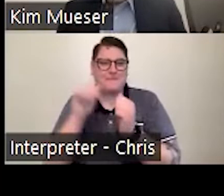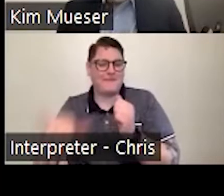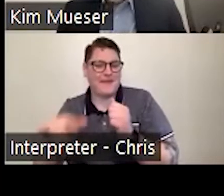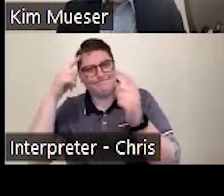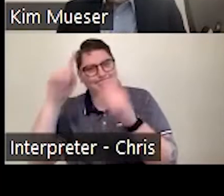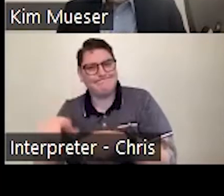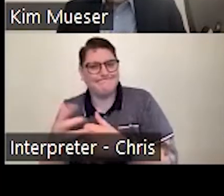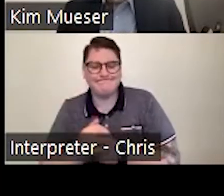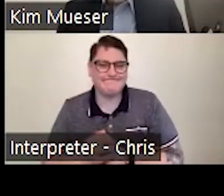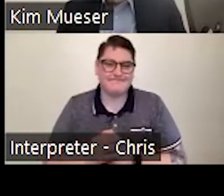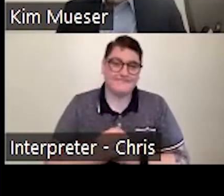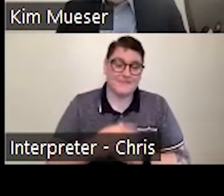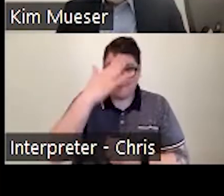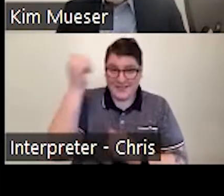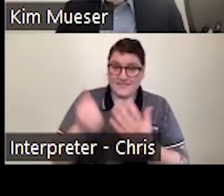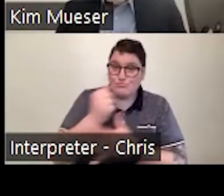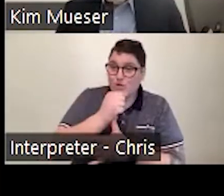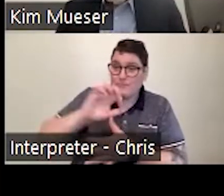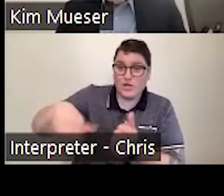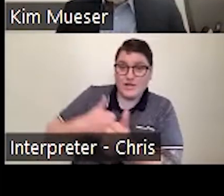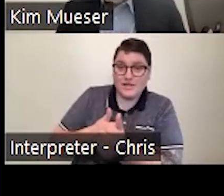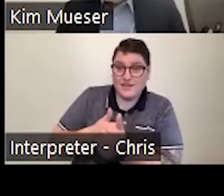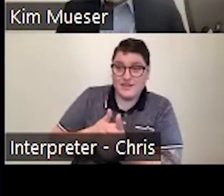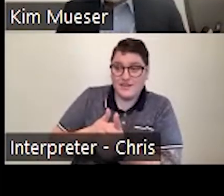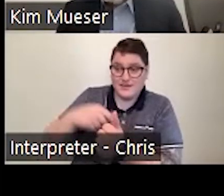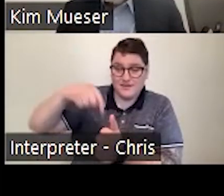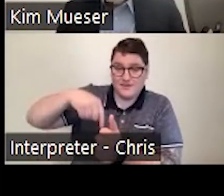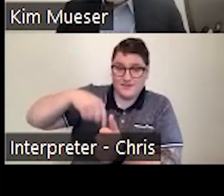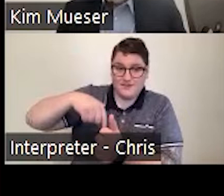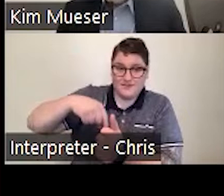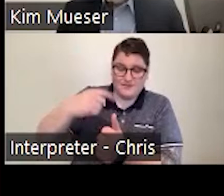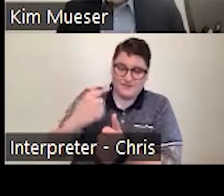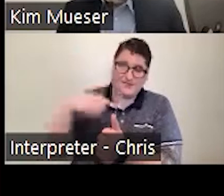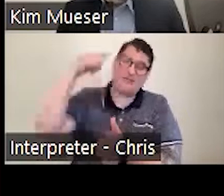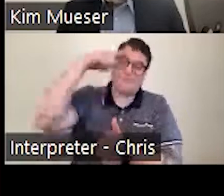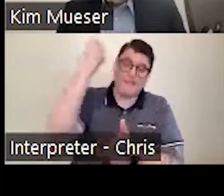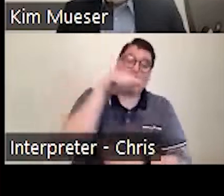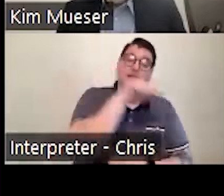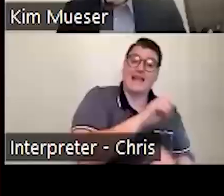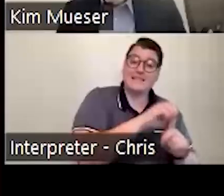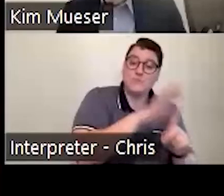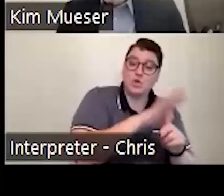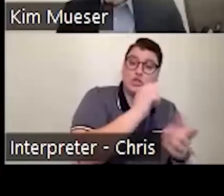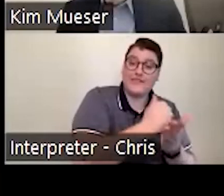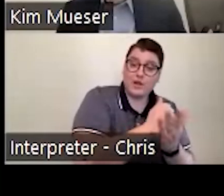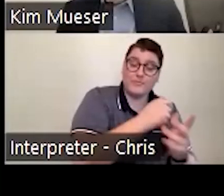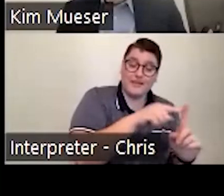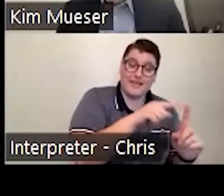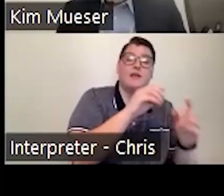primary mechanism underlying the effects of exposure therapy is assumed to be habituation associated with prolonged exposure.